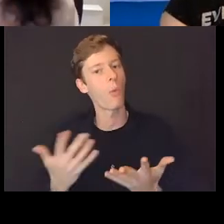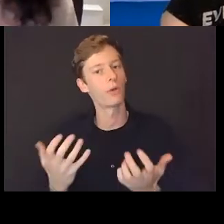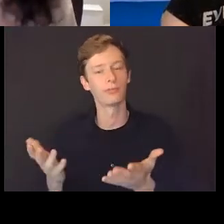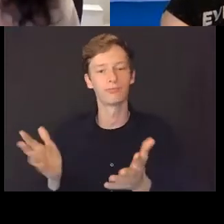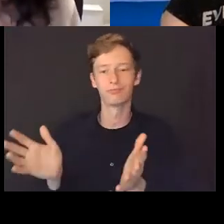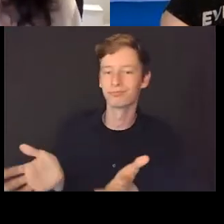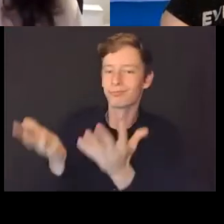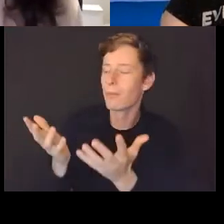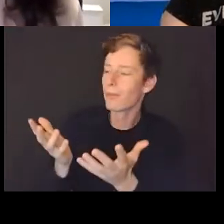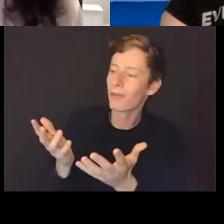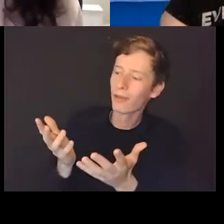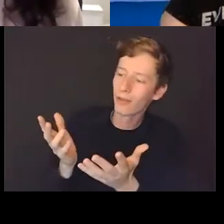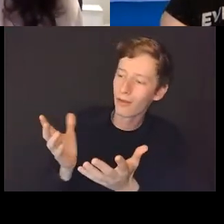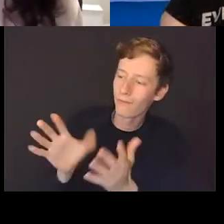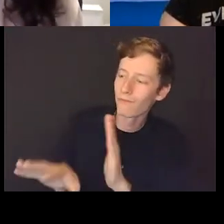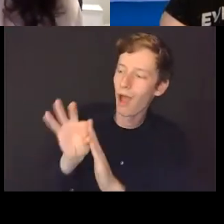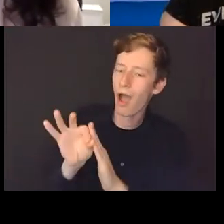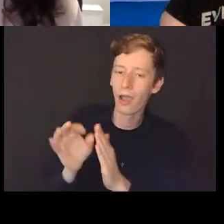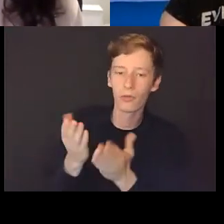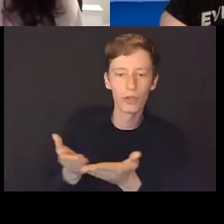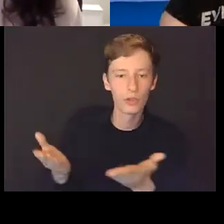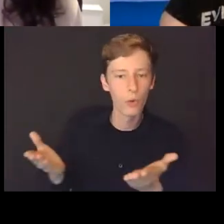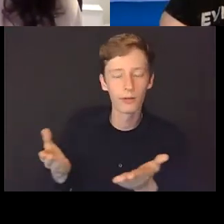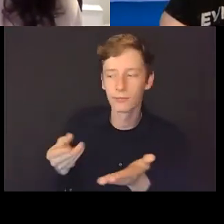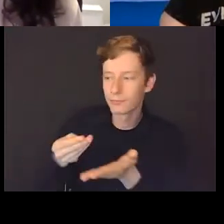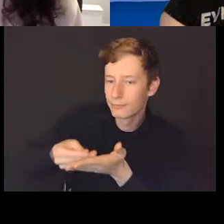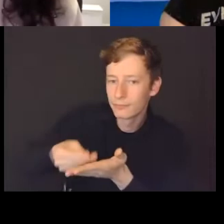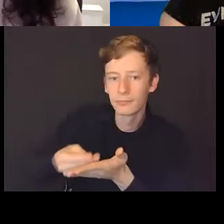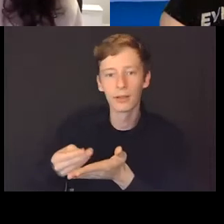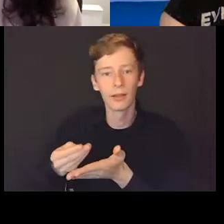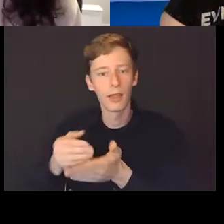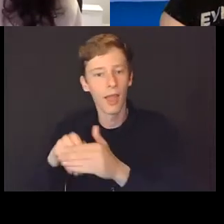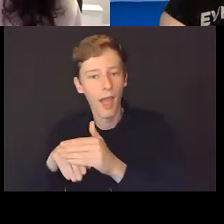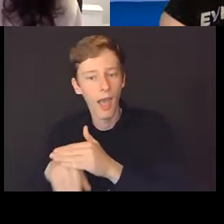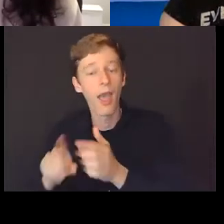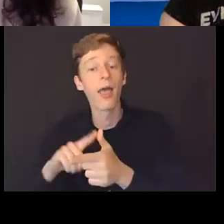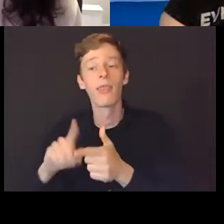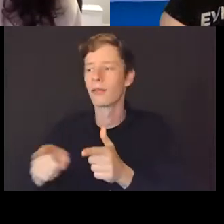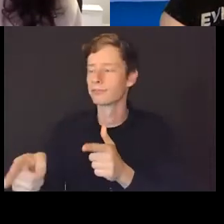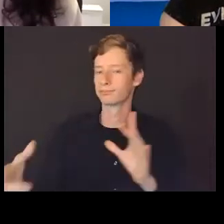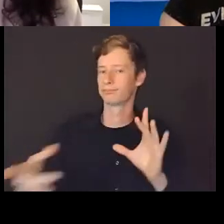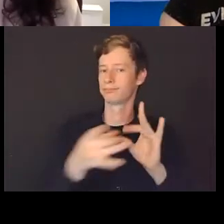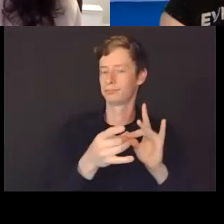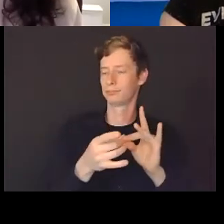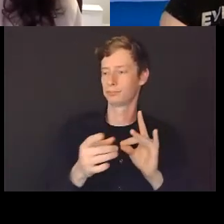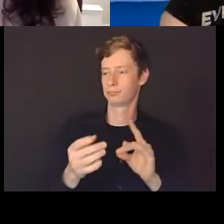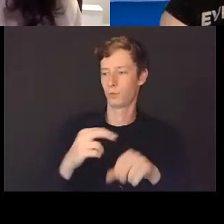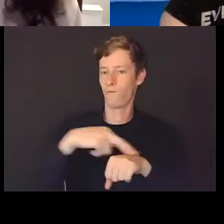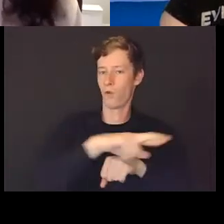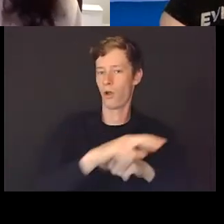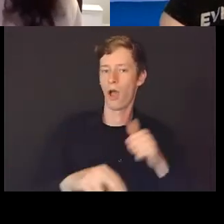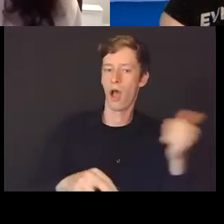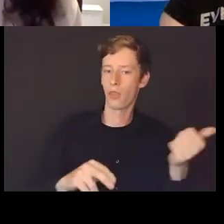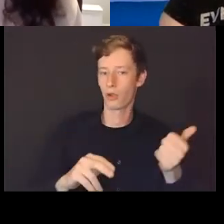find those resources and access them, and then put them in touch with other mutual aid organizations if we can. If